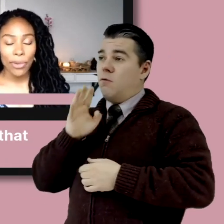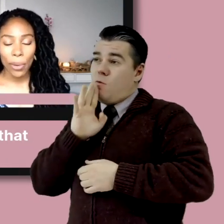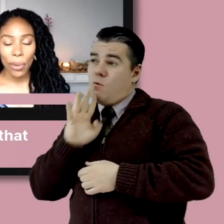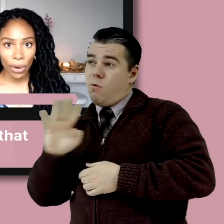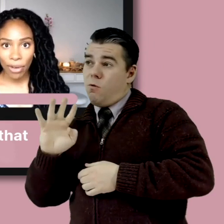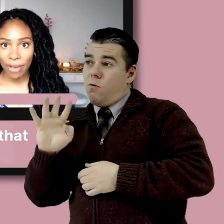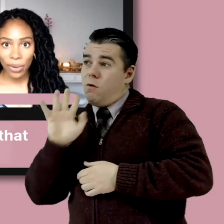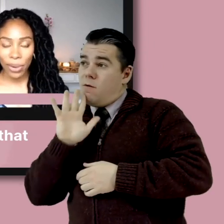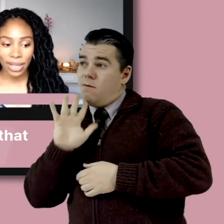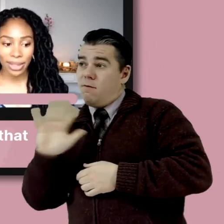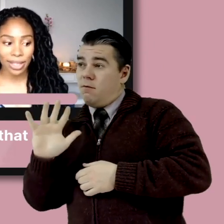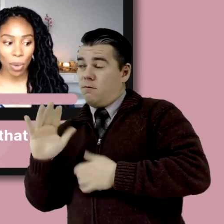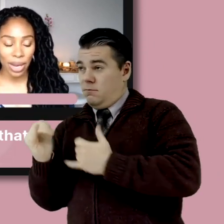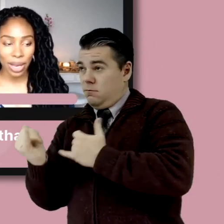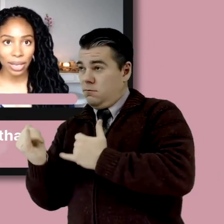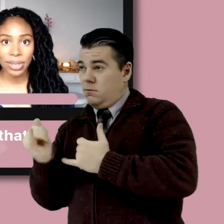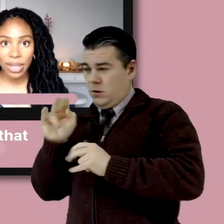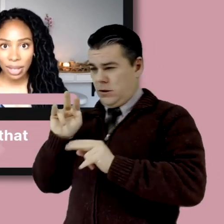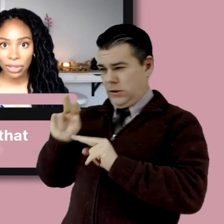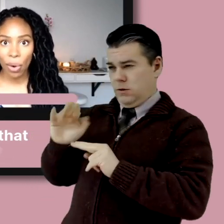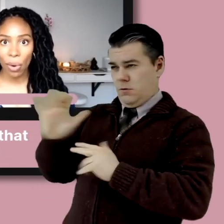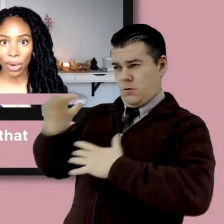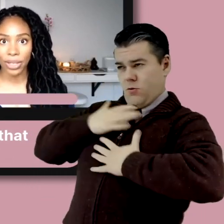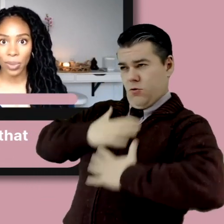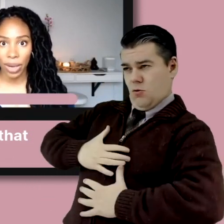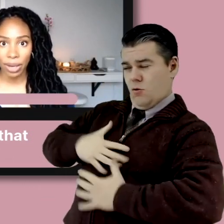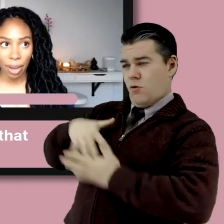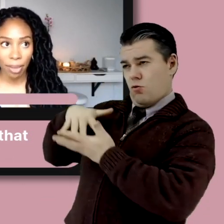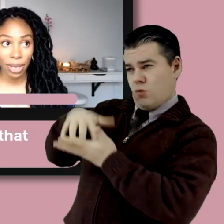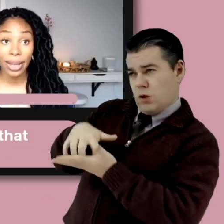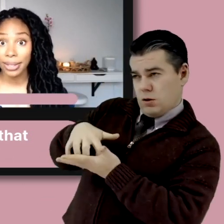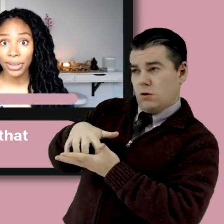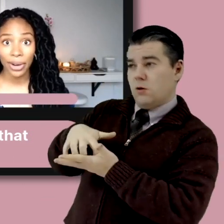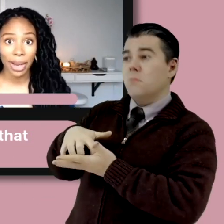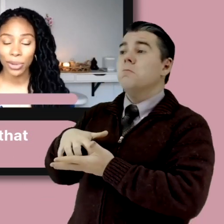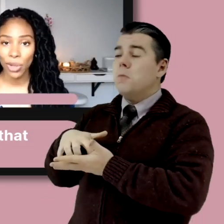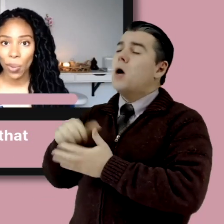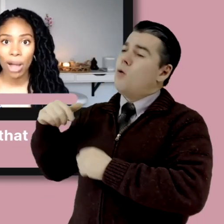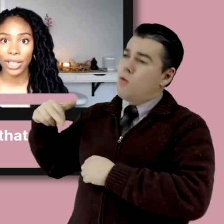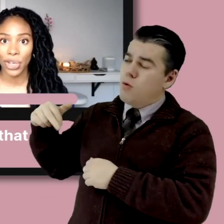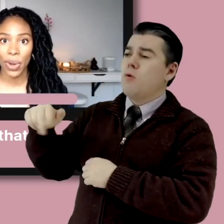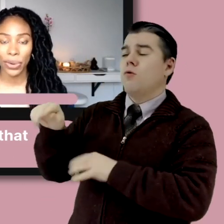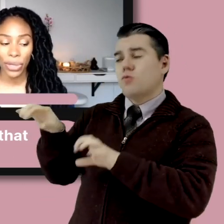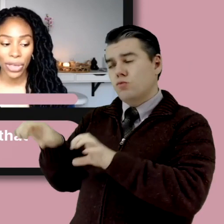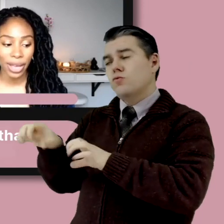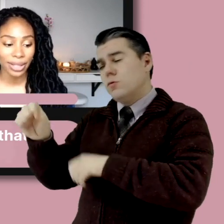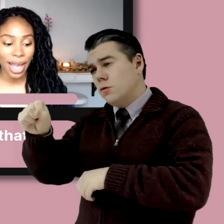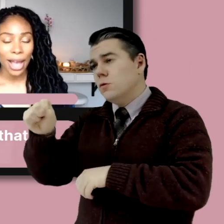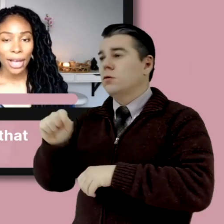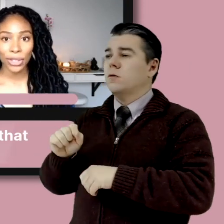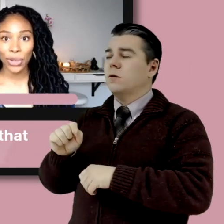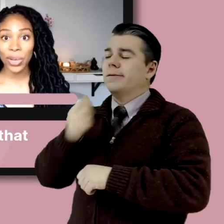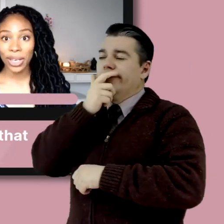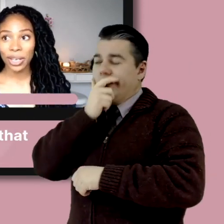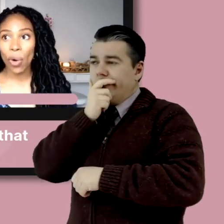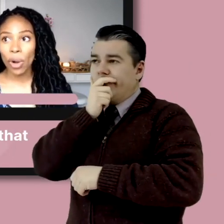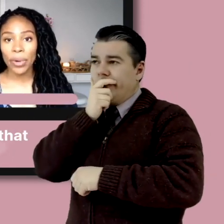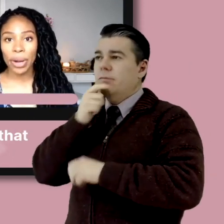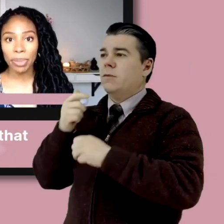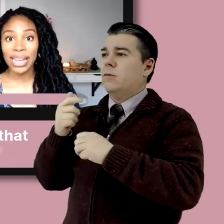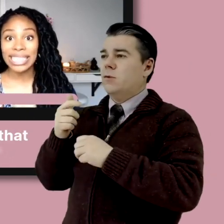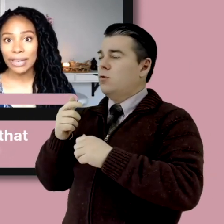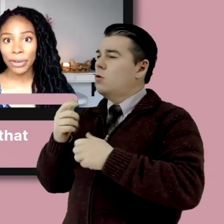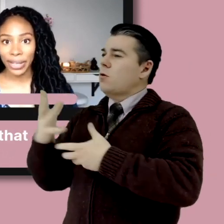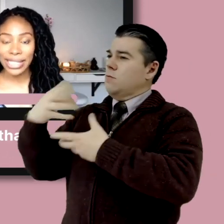had a 4 or a 5-year-old at this point and you see that their core is weak, I mean, yes, they're able to walk and do other things. So you can